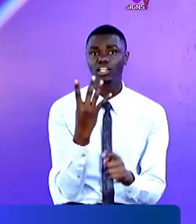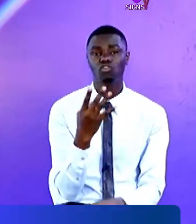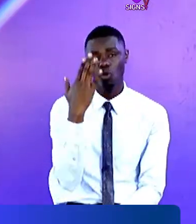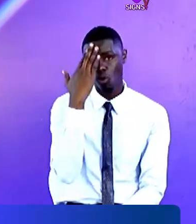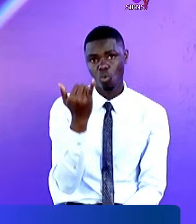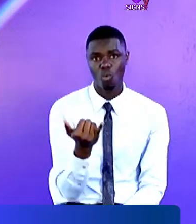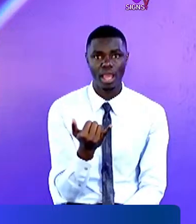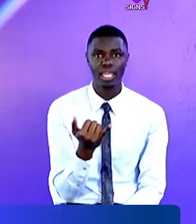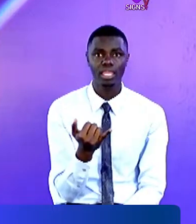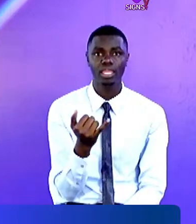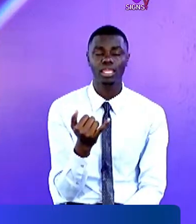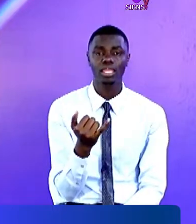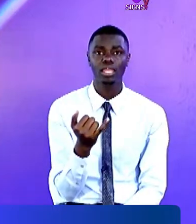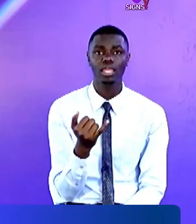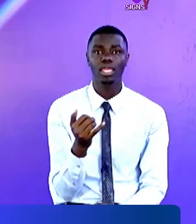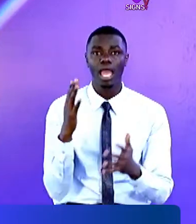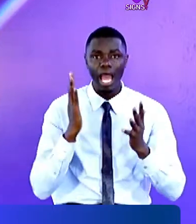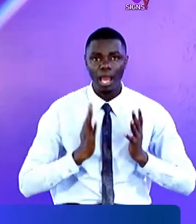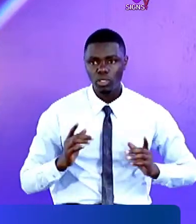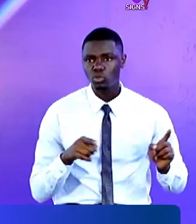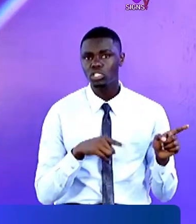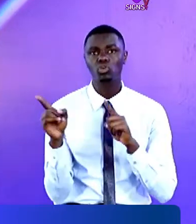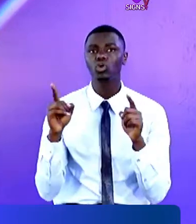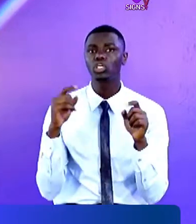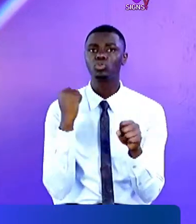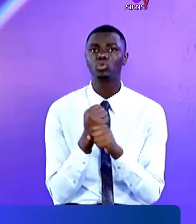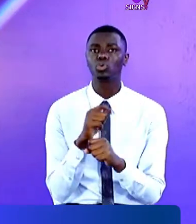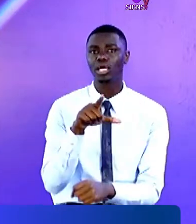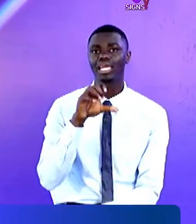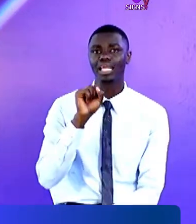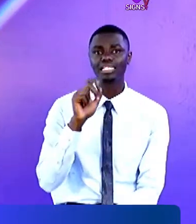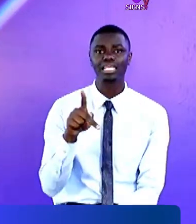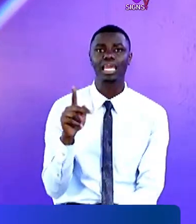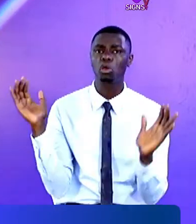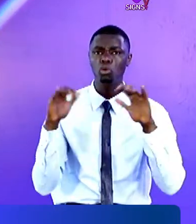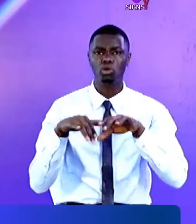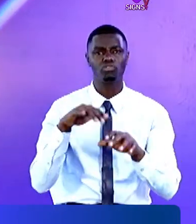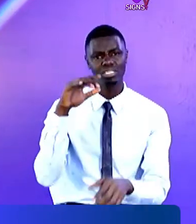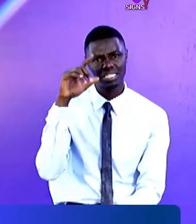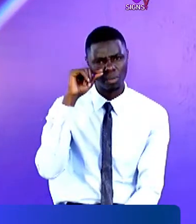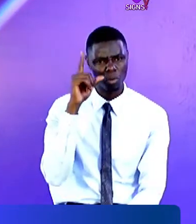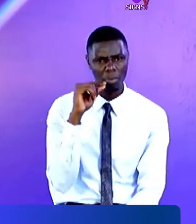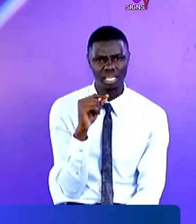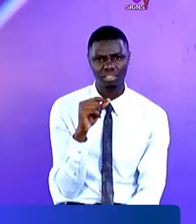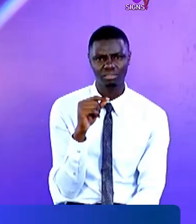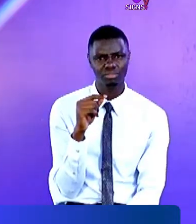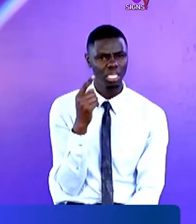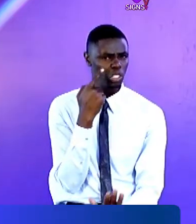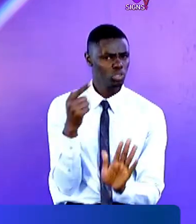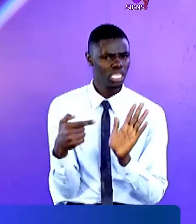because somebody is going to attend the LSK conference in Mombasa. Are you getting my point?